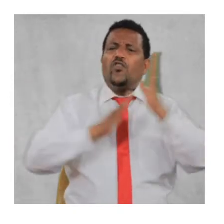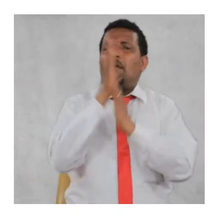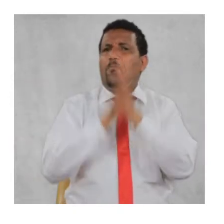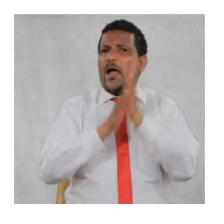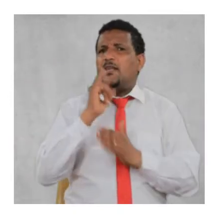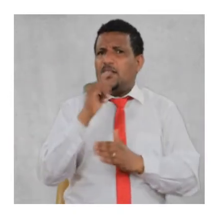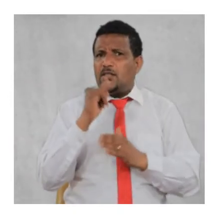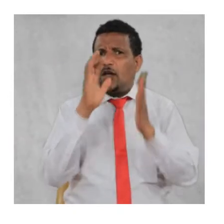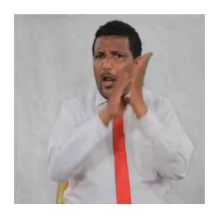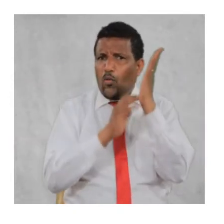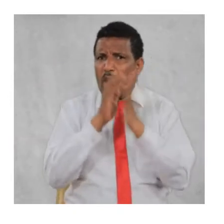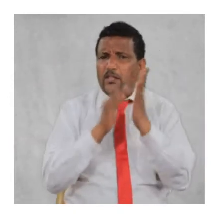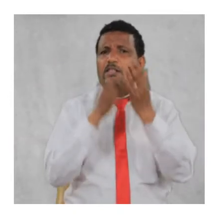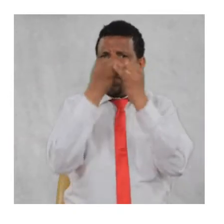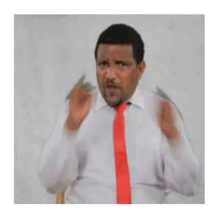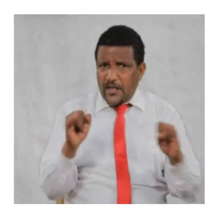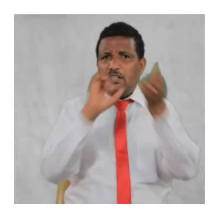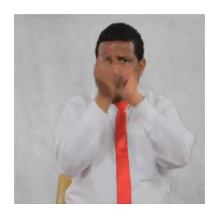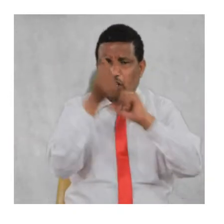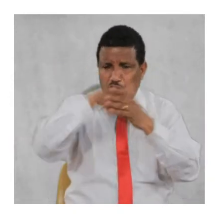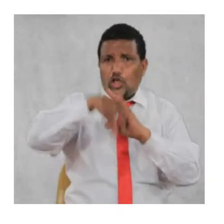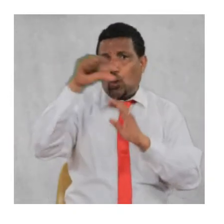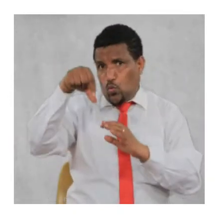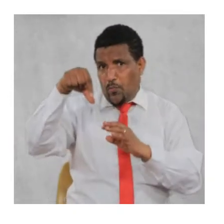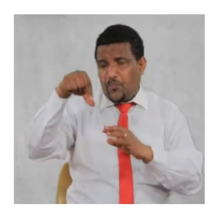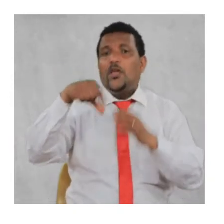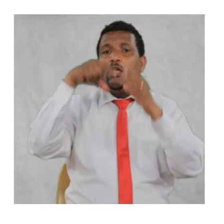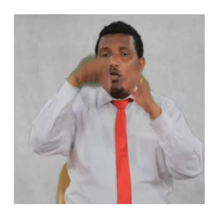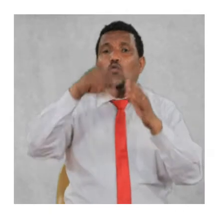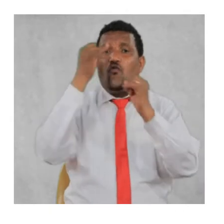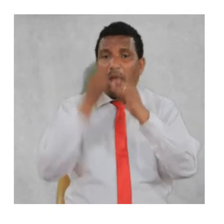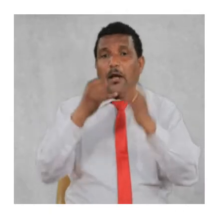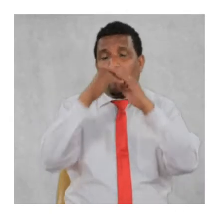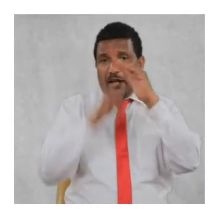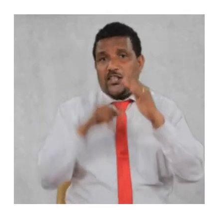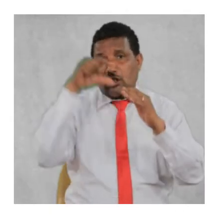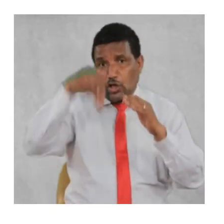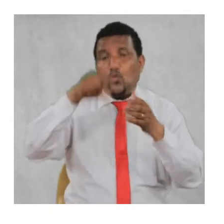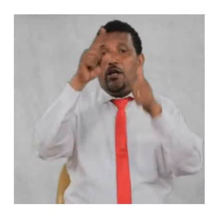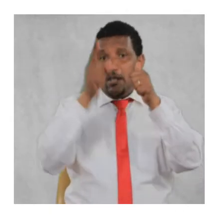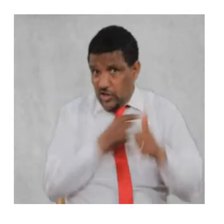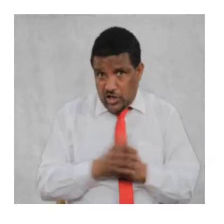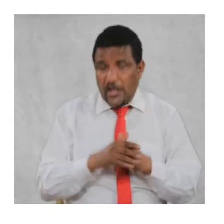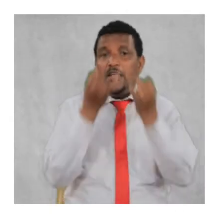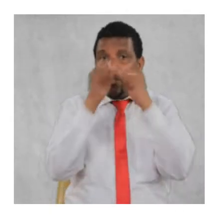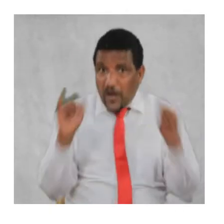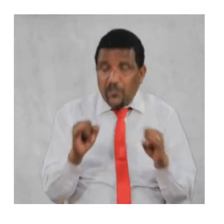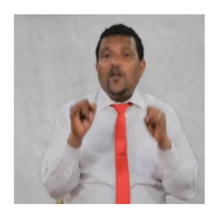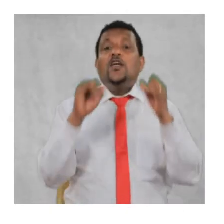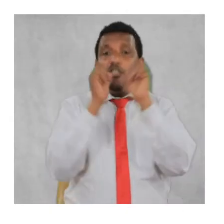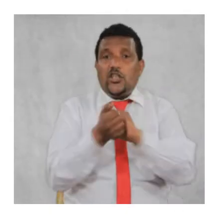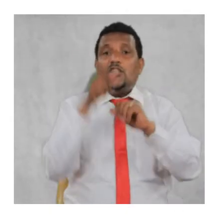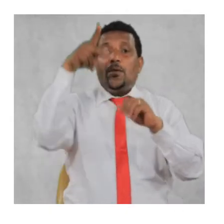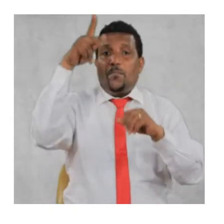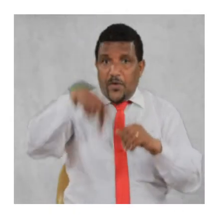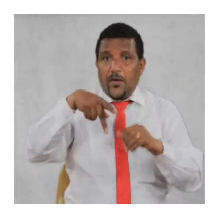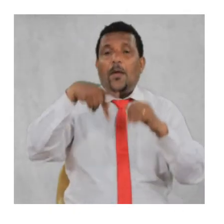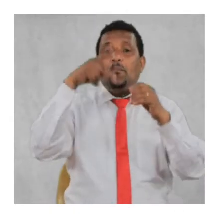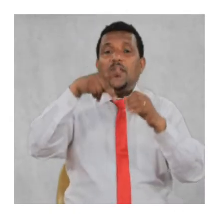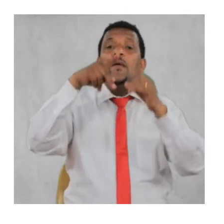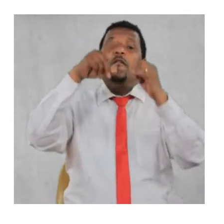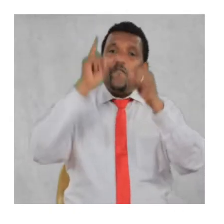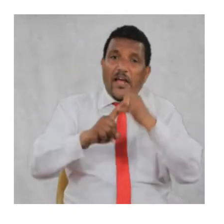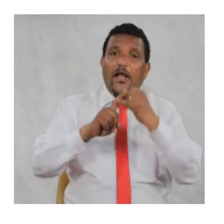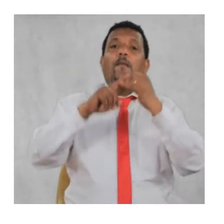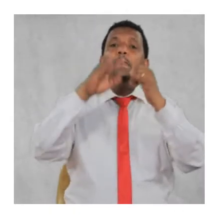is calculated by dividing the change in Q, which is Q final minus Q initial, divided by the change in P, which is P final minus